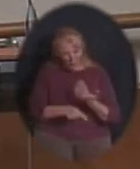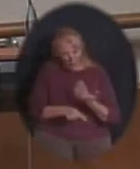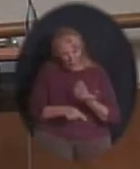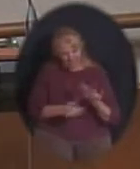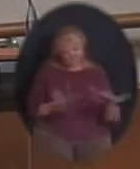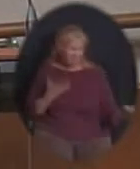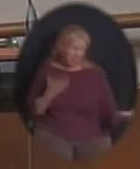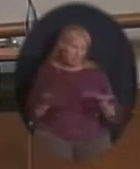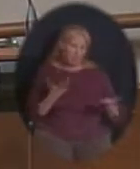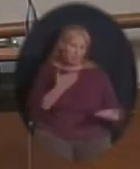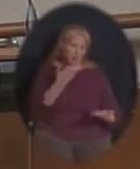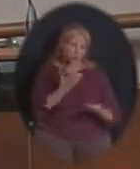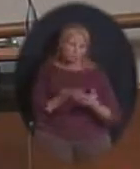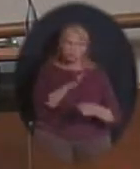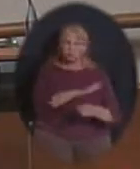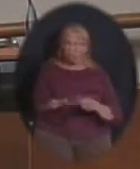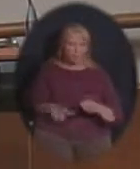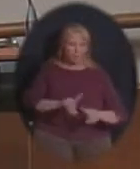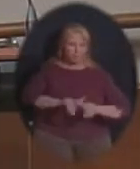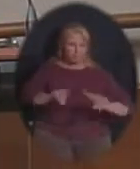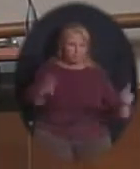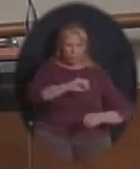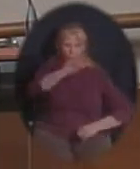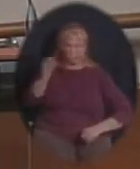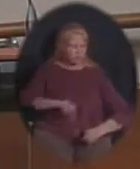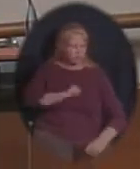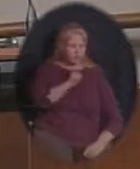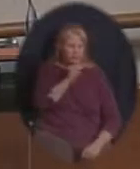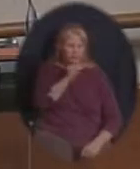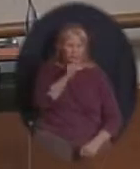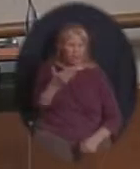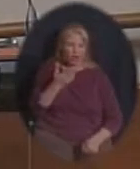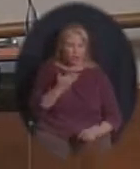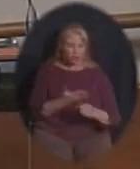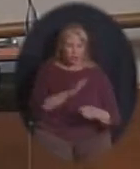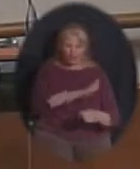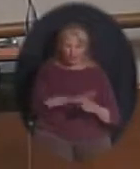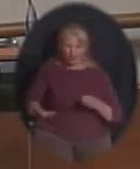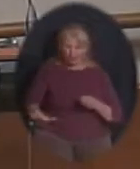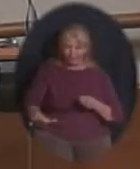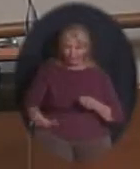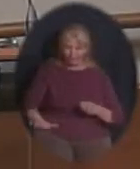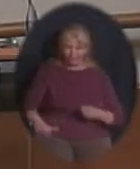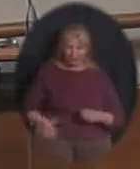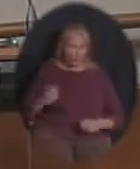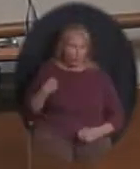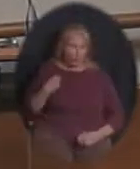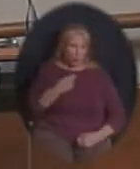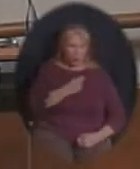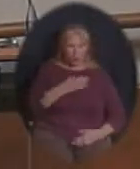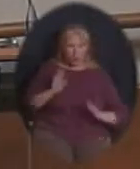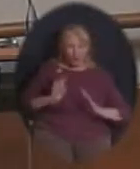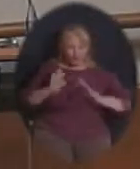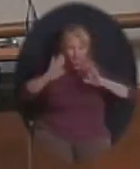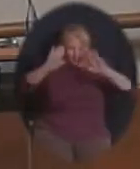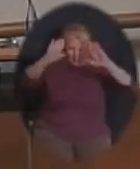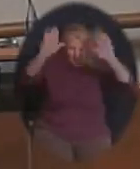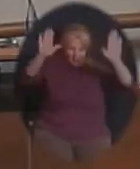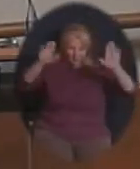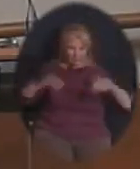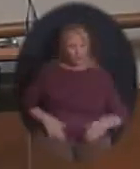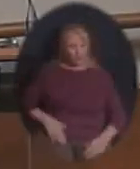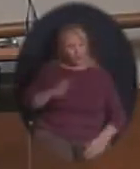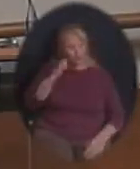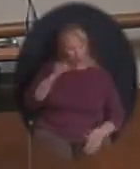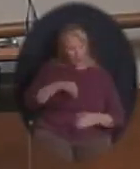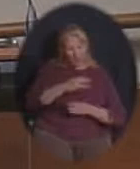But Olathe School District isn't good enough. We're exceptional. And in a world where other cultures learn more than one